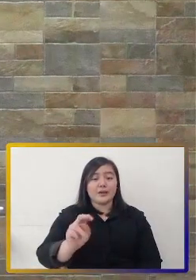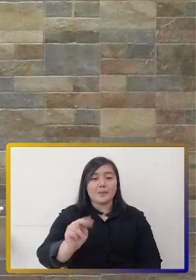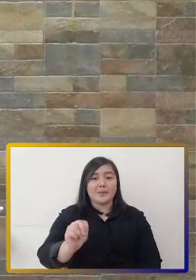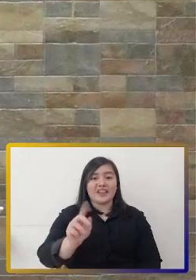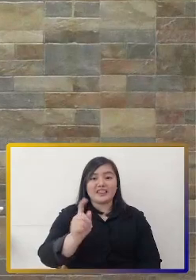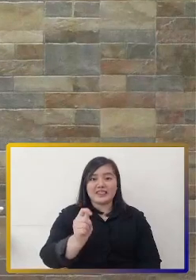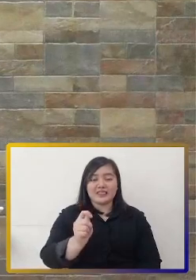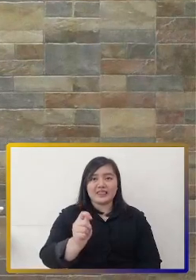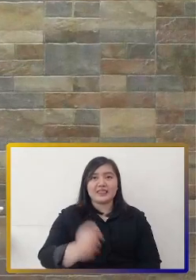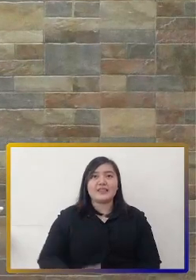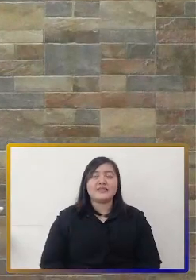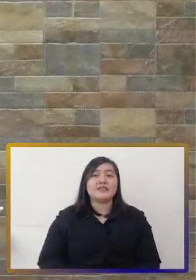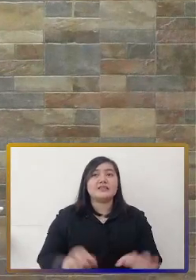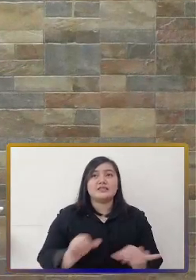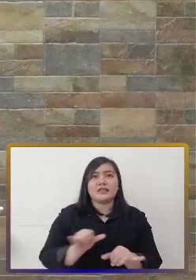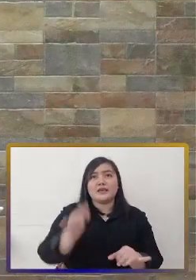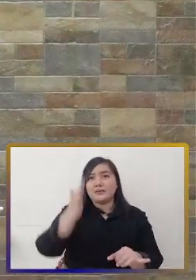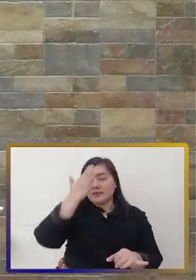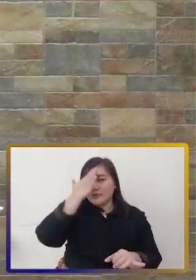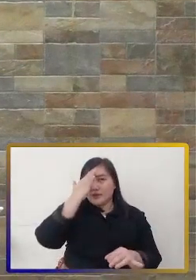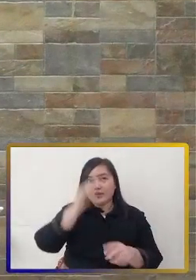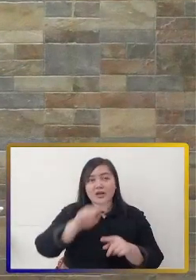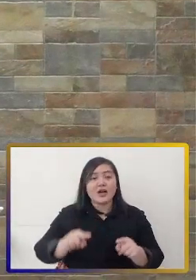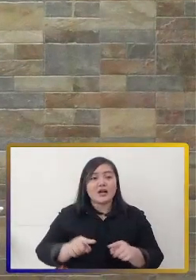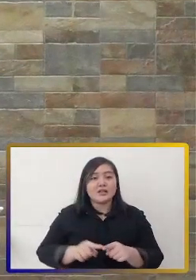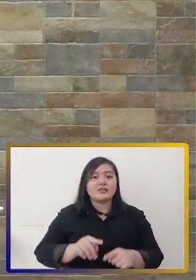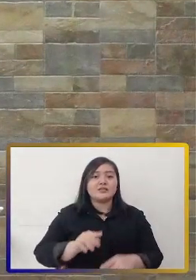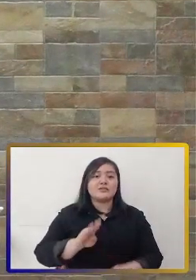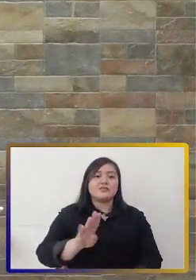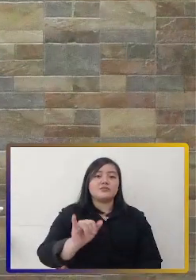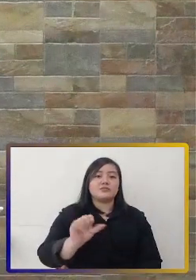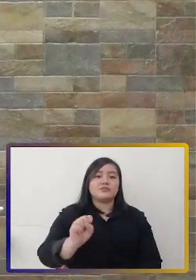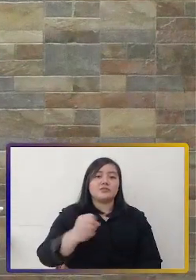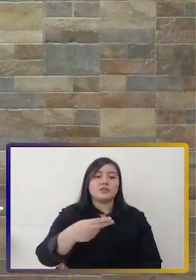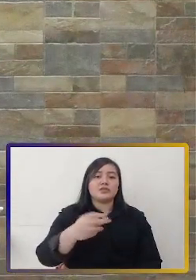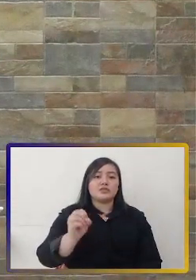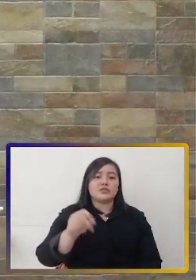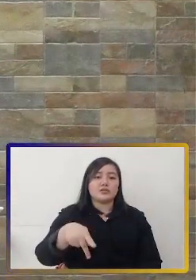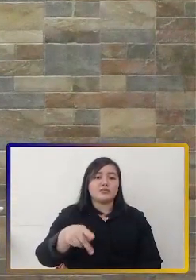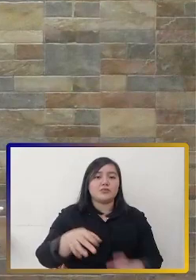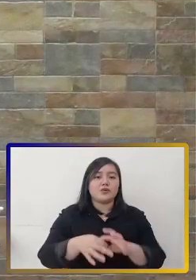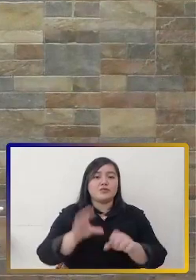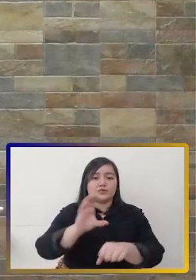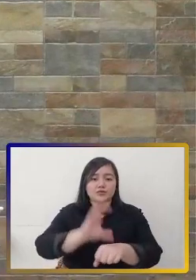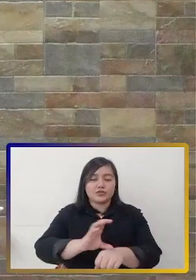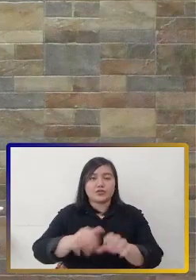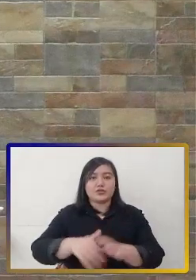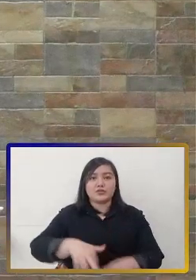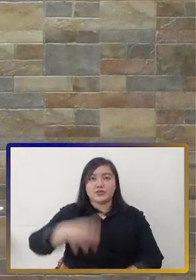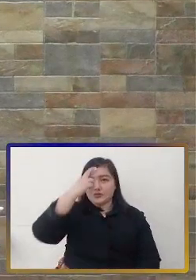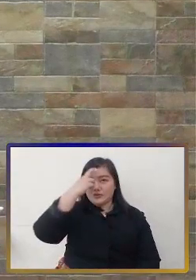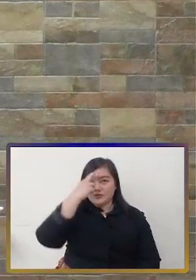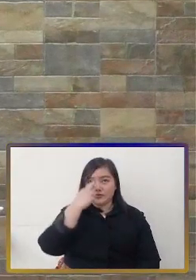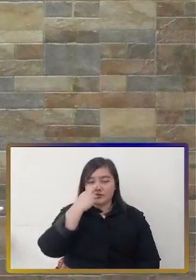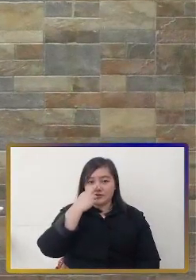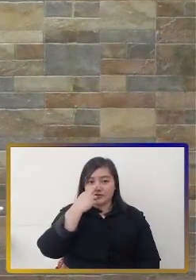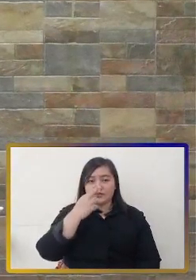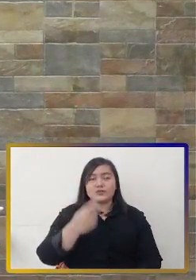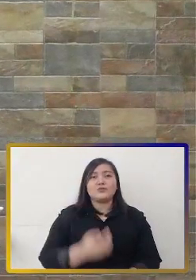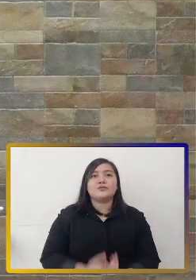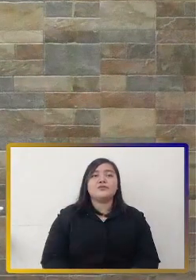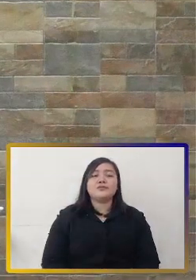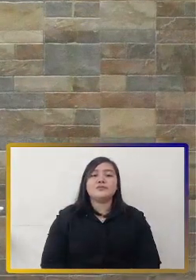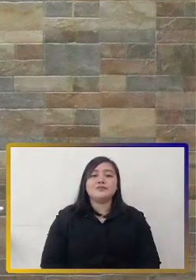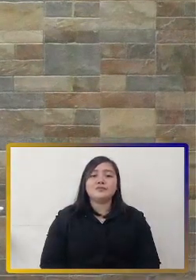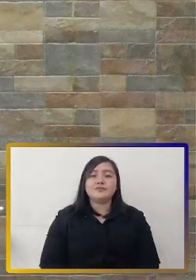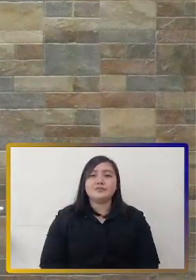po was also known as the bishop of the church at Rome from 91 to 100 AD. You